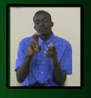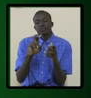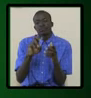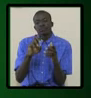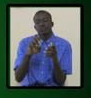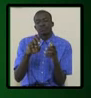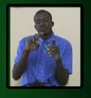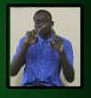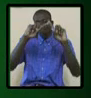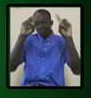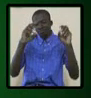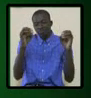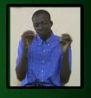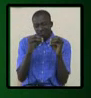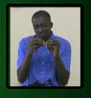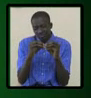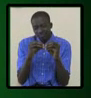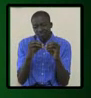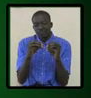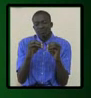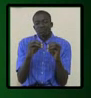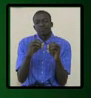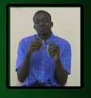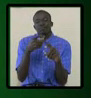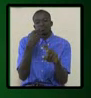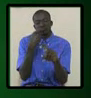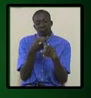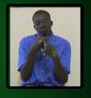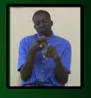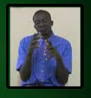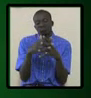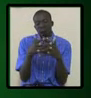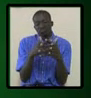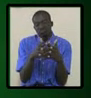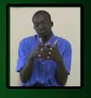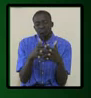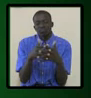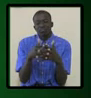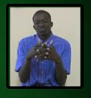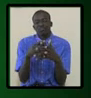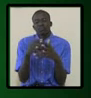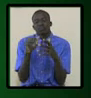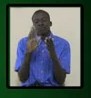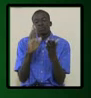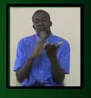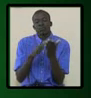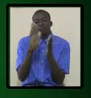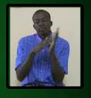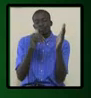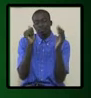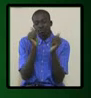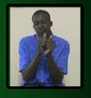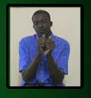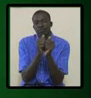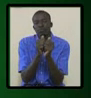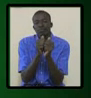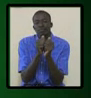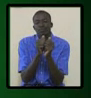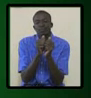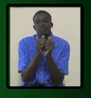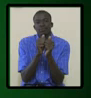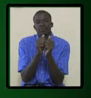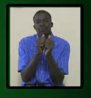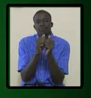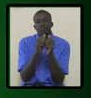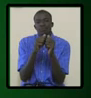resistance, electromagnetism, metal reactivity, and bonding.